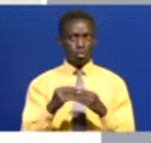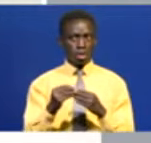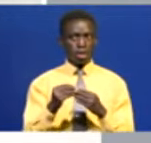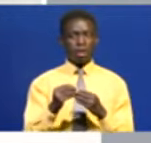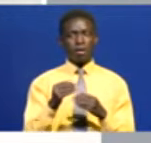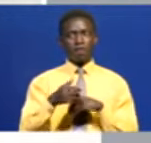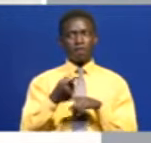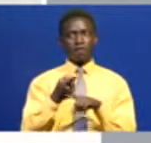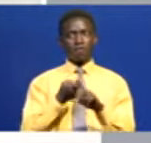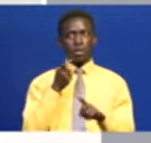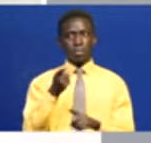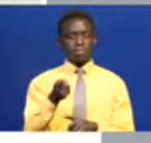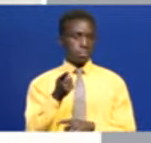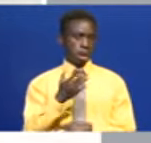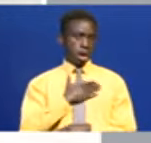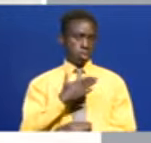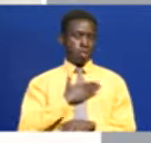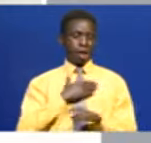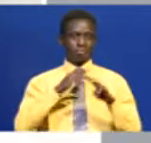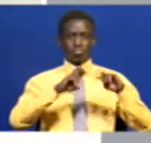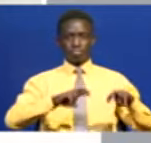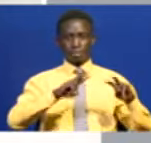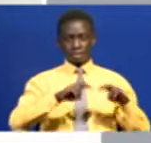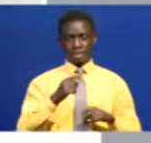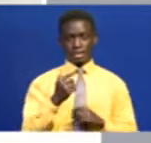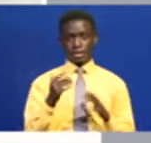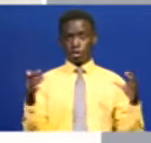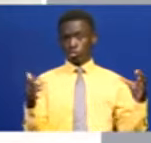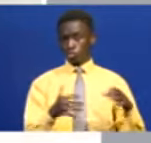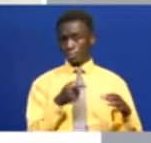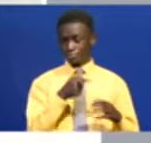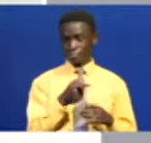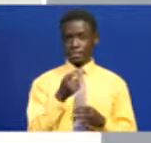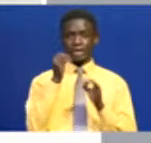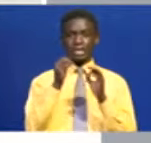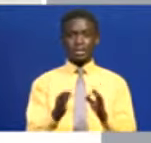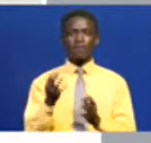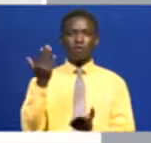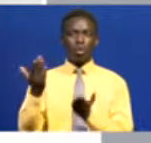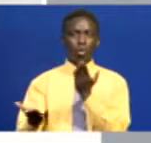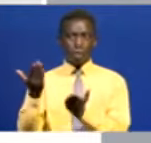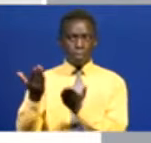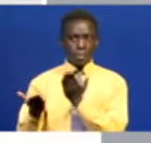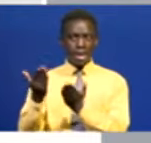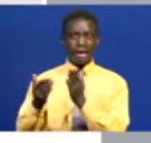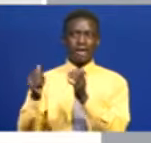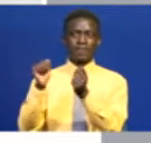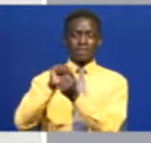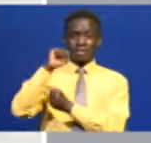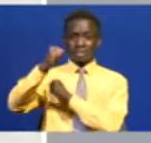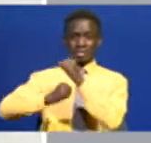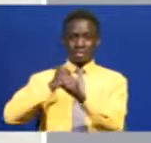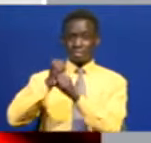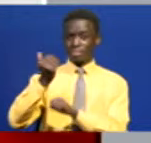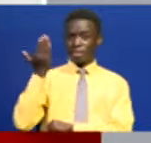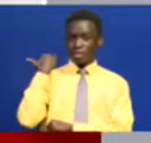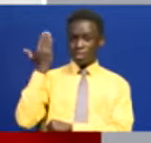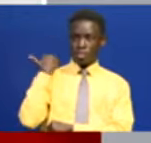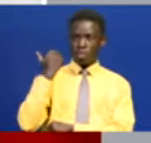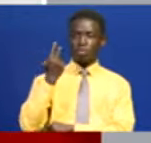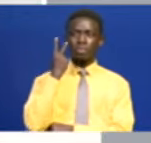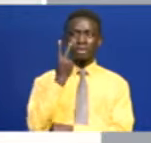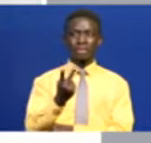year's statistic. And if you compare the 15 years ago, you can see that